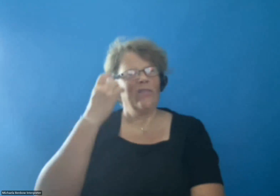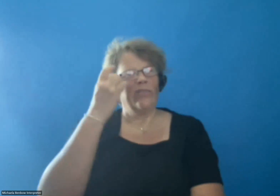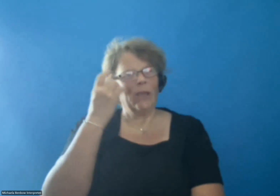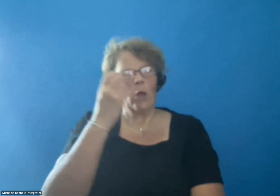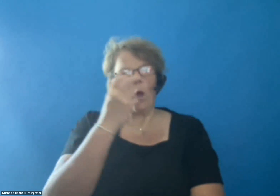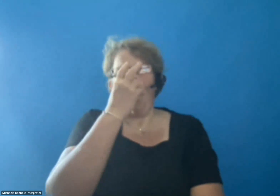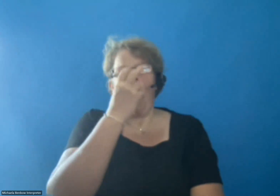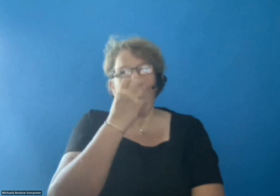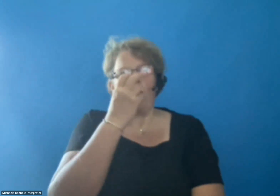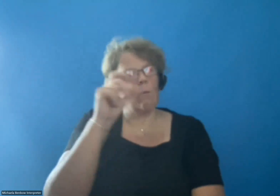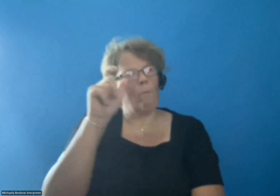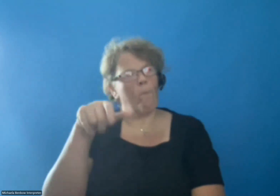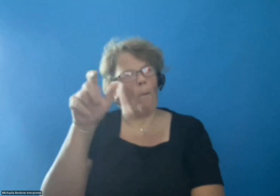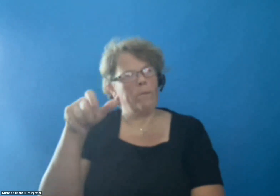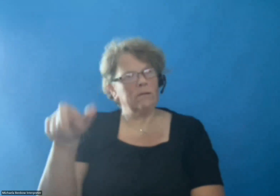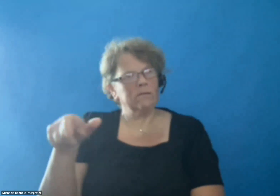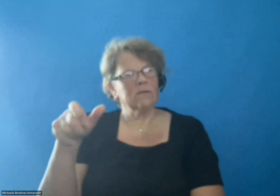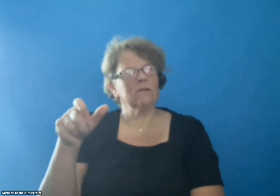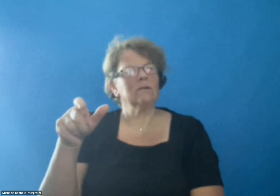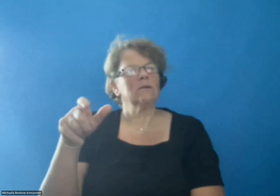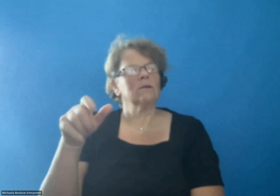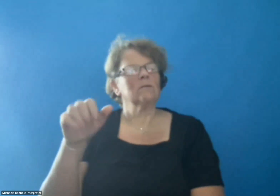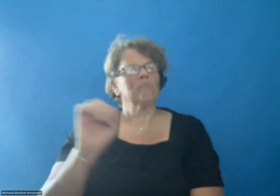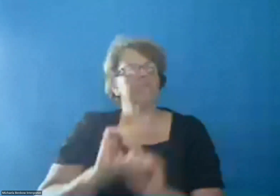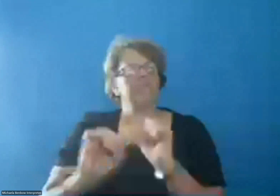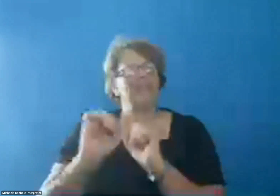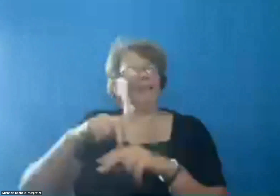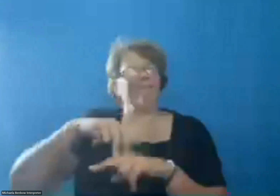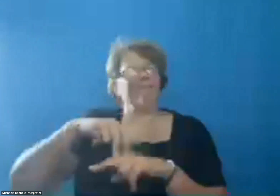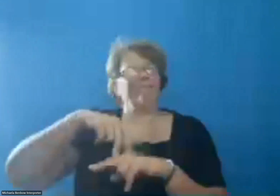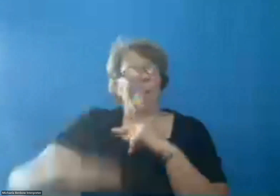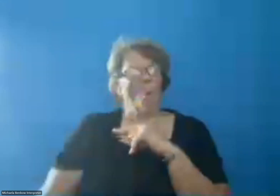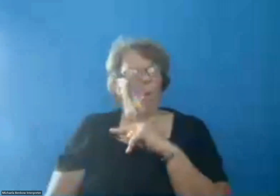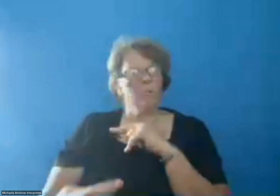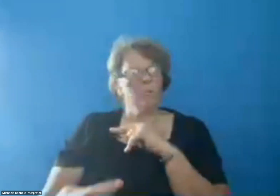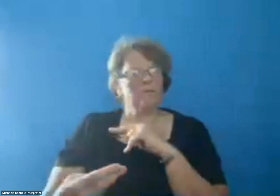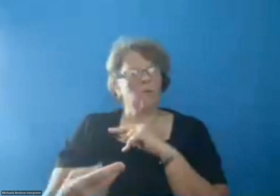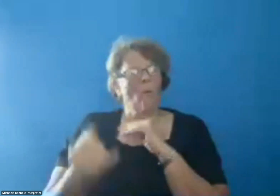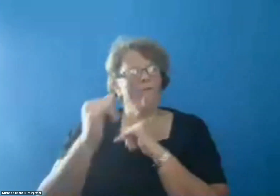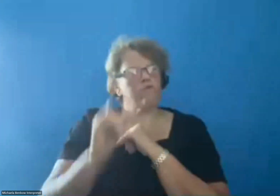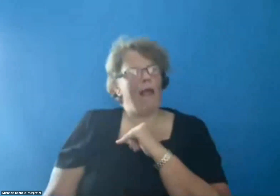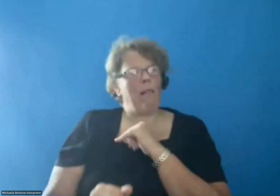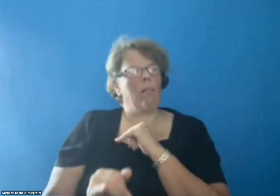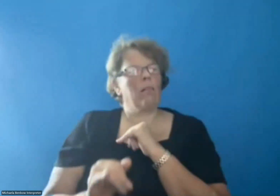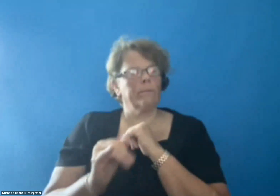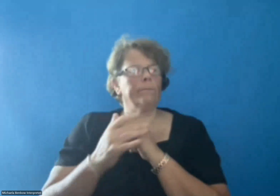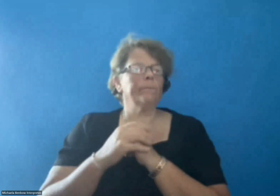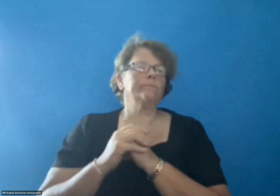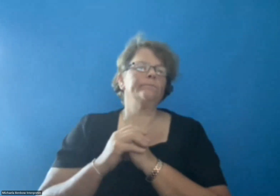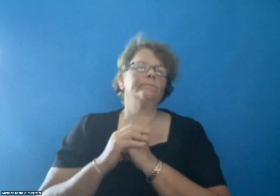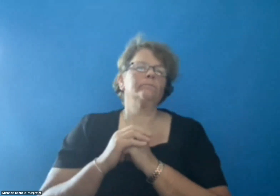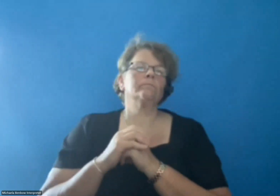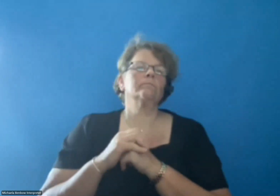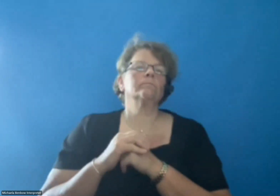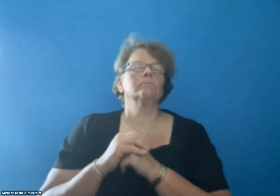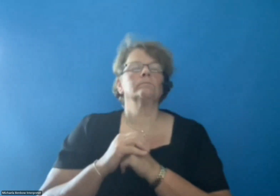population, preventing falls, frailty. So there's a whole basket, I suppose, of things, but you're absolutely right to draw out those areas as